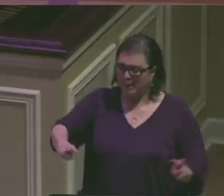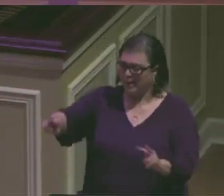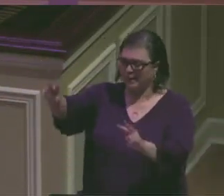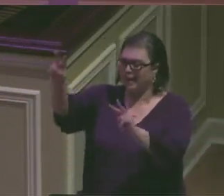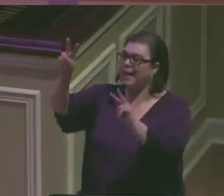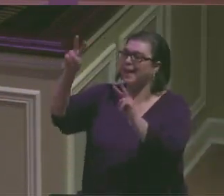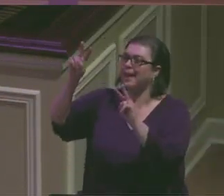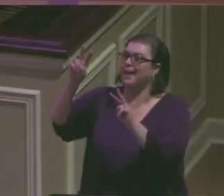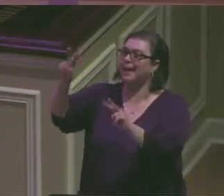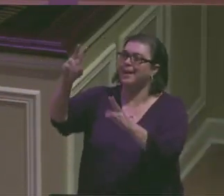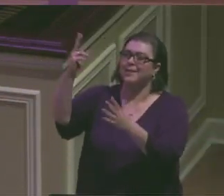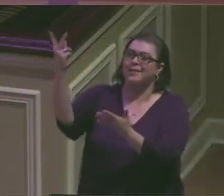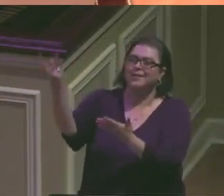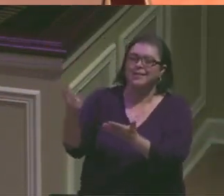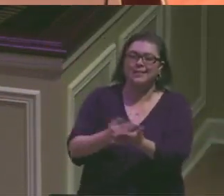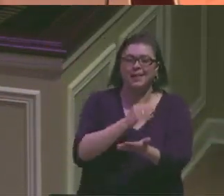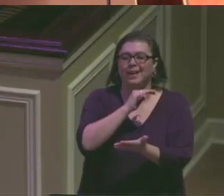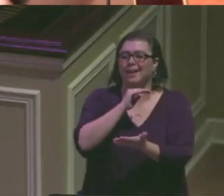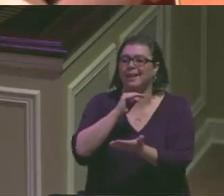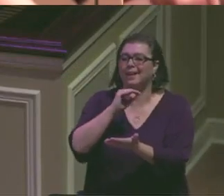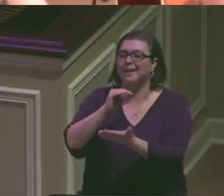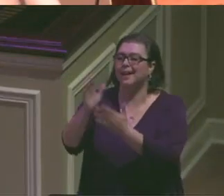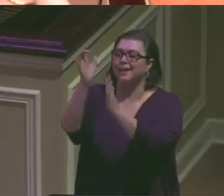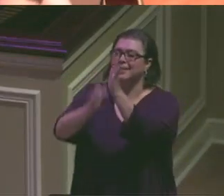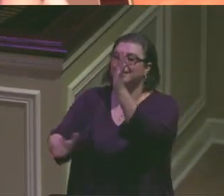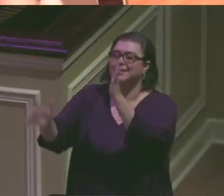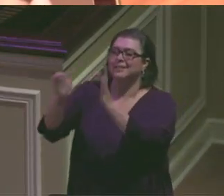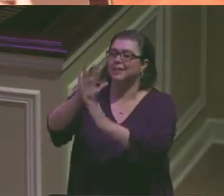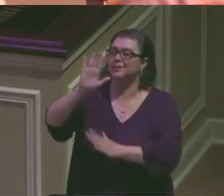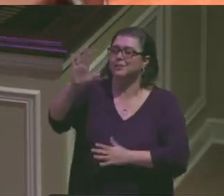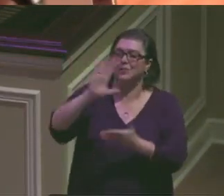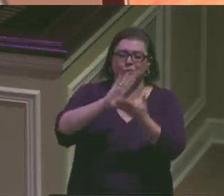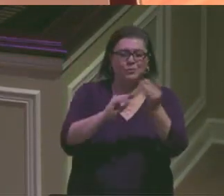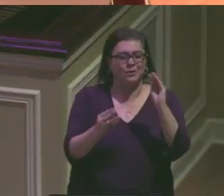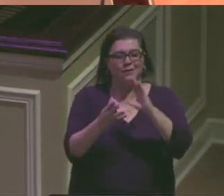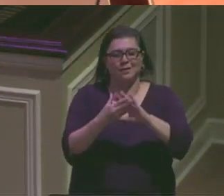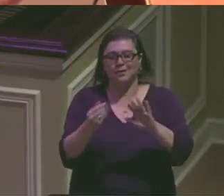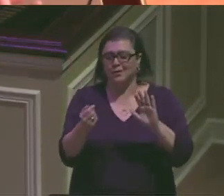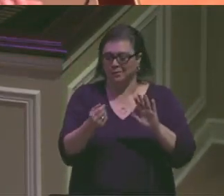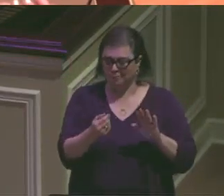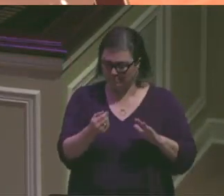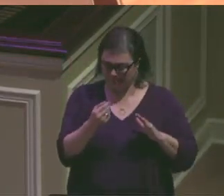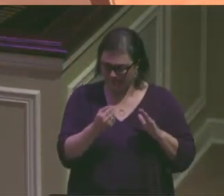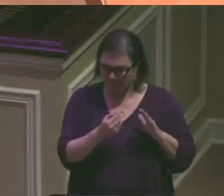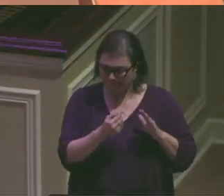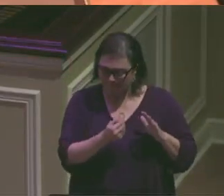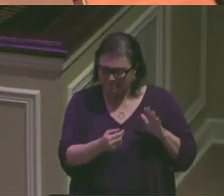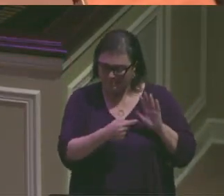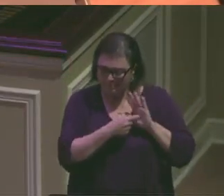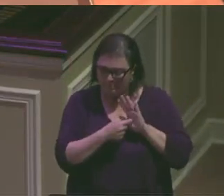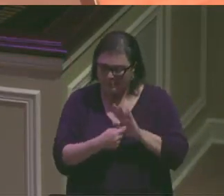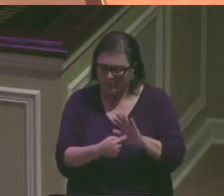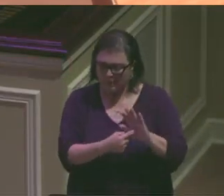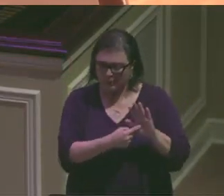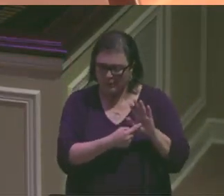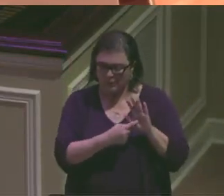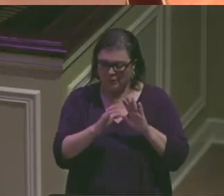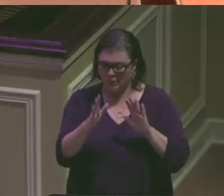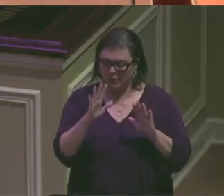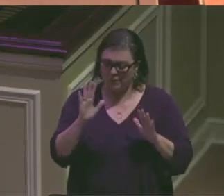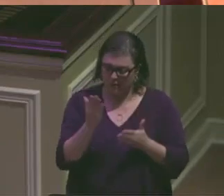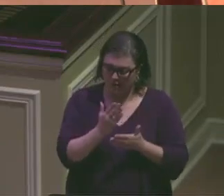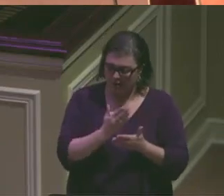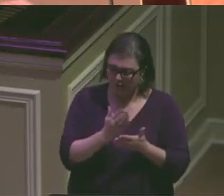Behold the Lamb, the story of redemption written on His